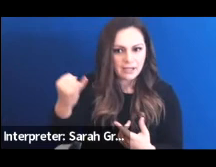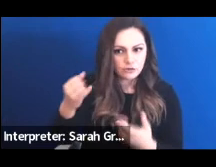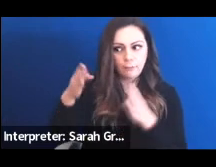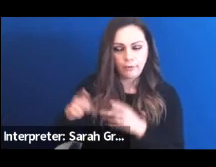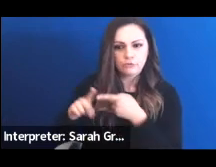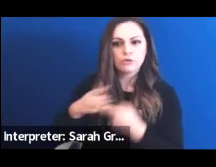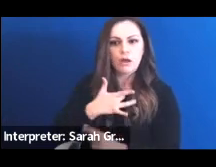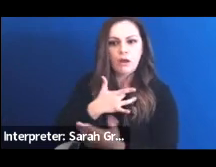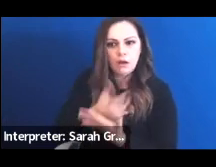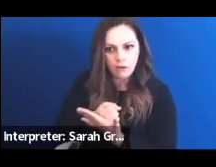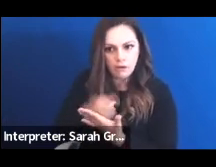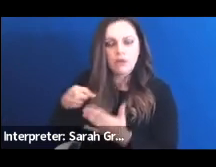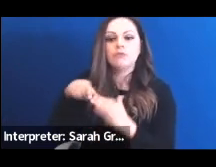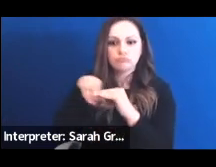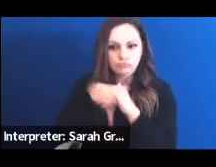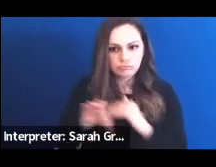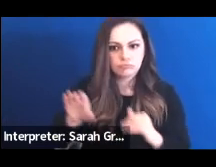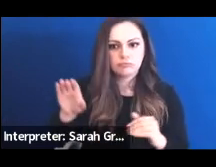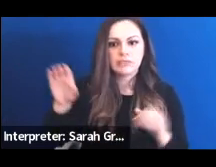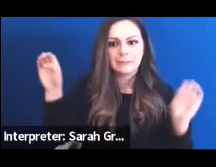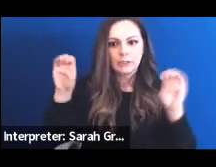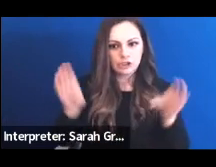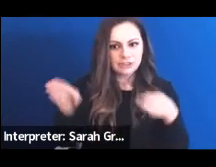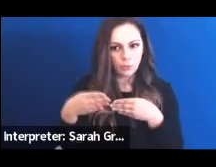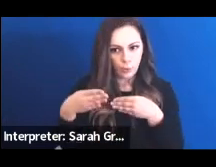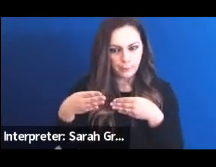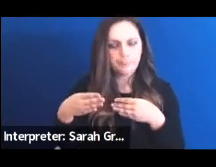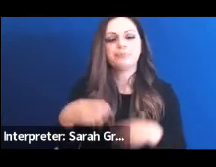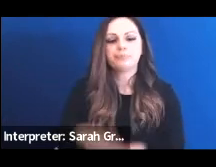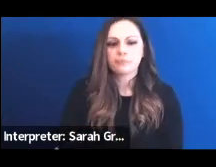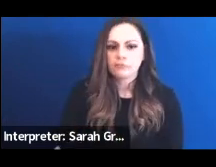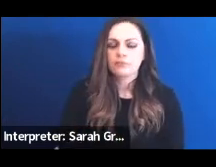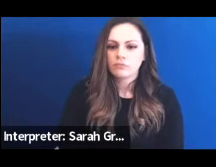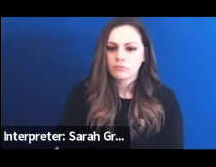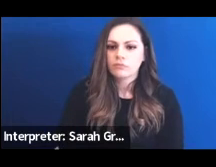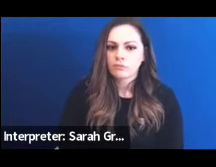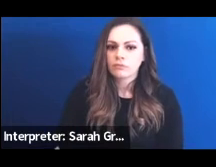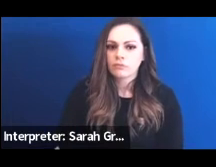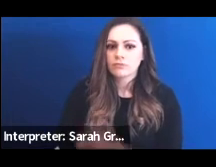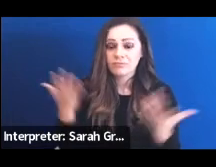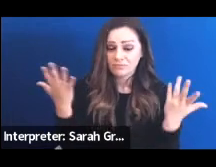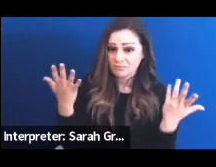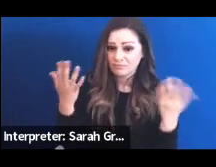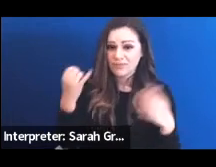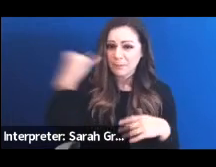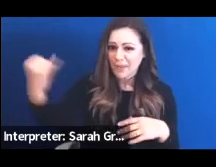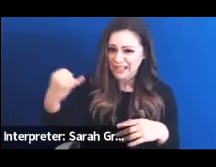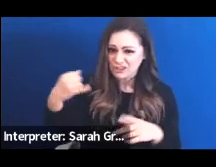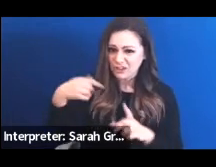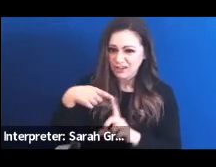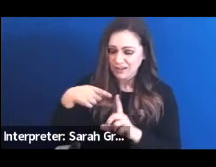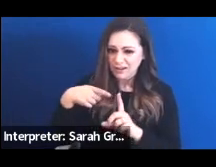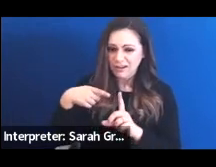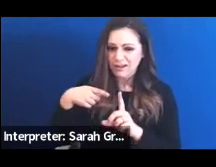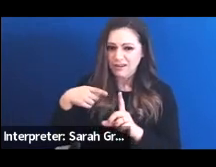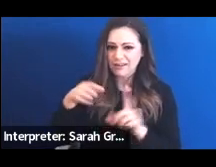emergency room, all right, well, if we treated folks with heart attacks the same way as we treat folks with substance use disorders,